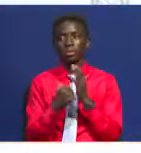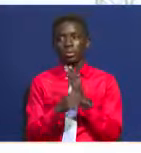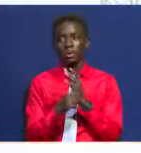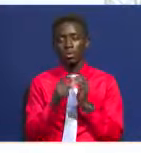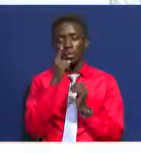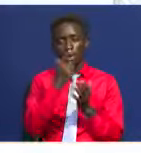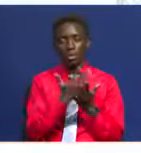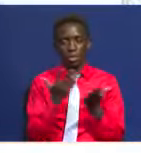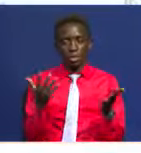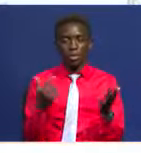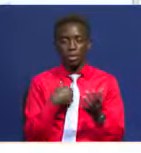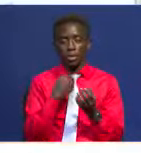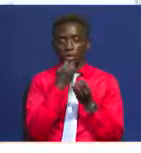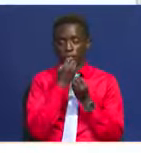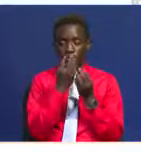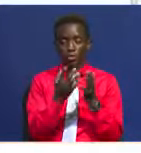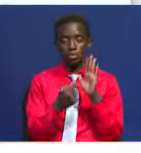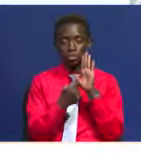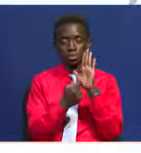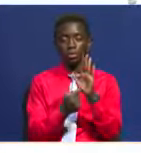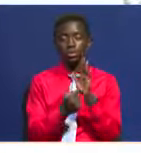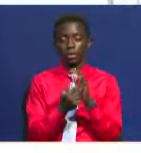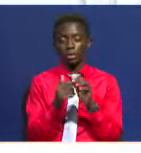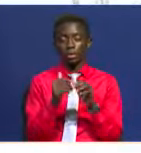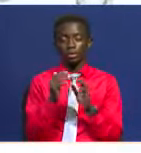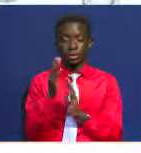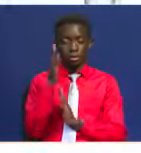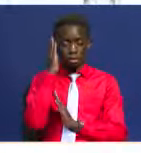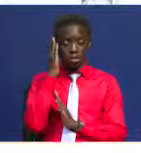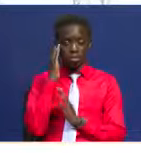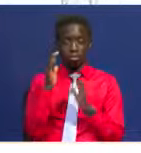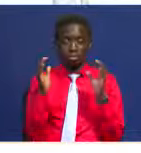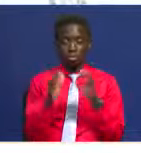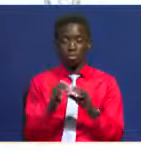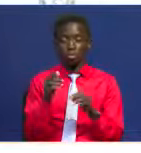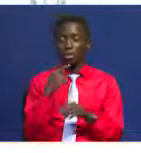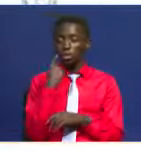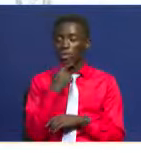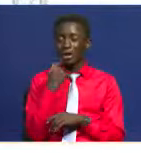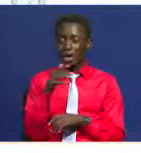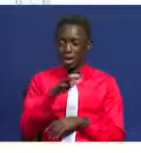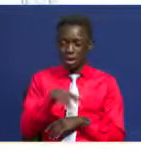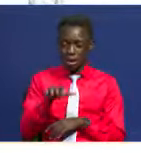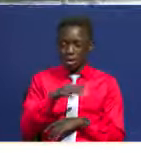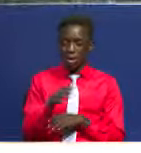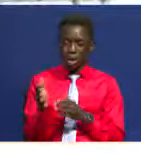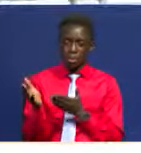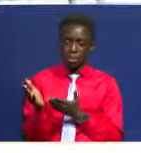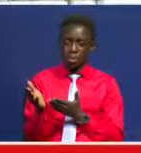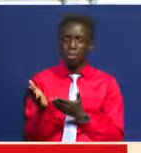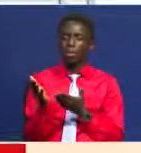show you is the security contingent that is based here, just here at